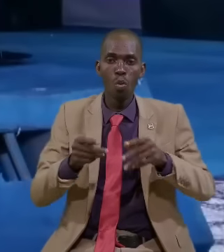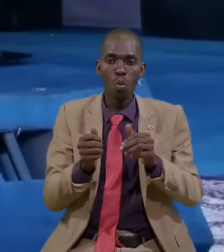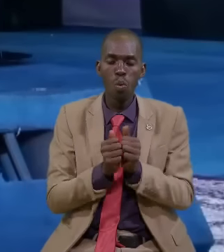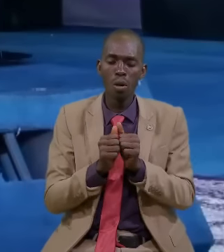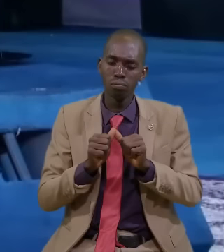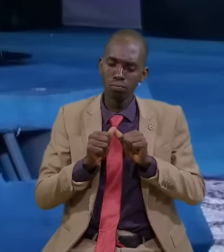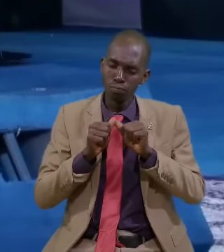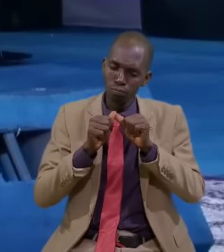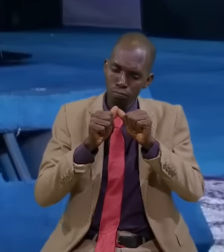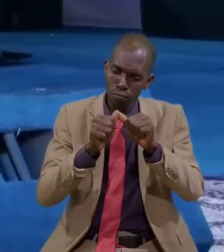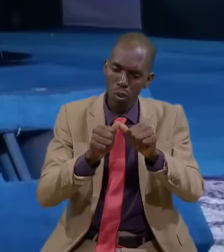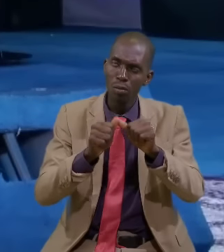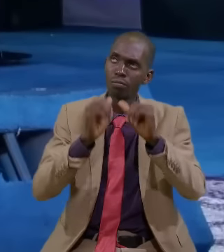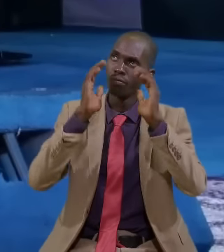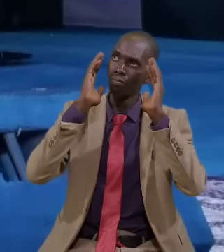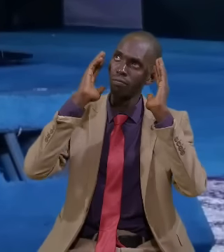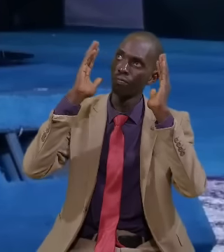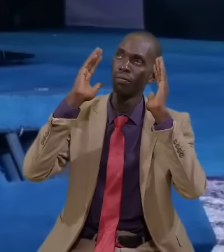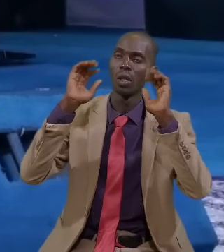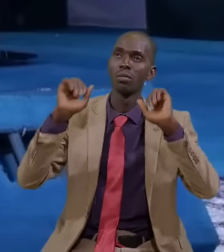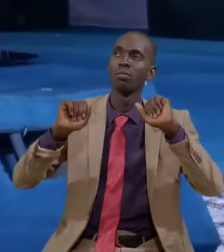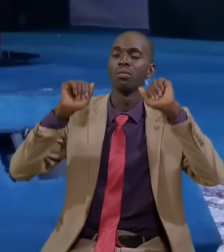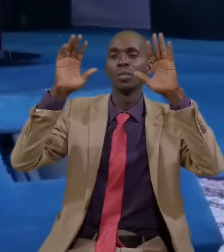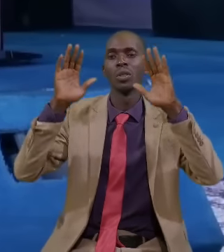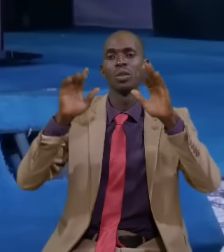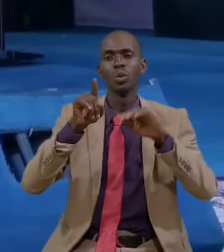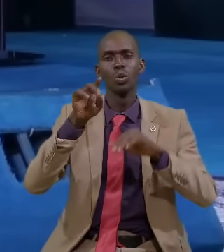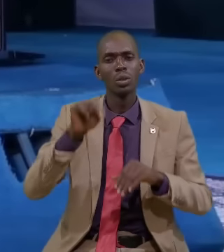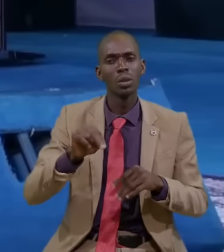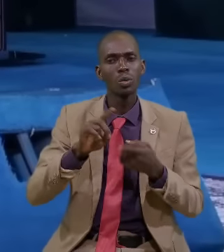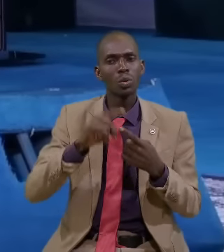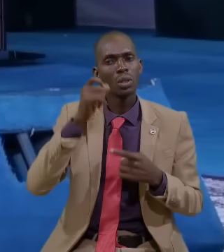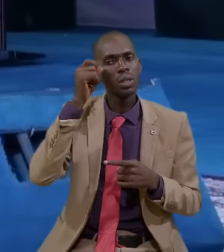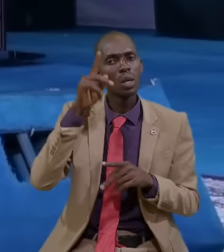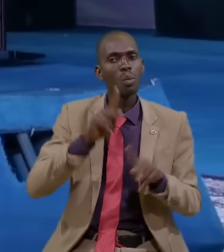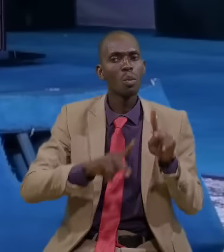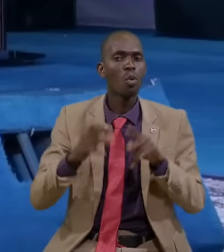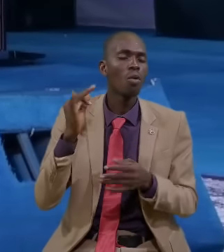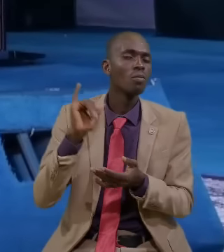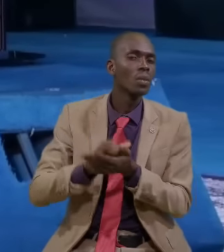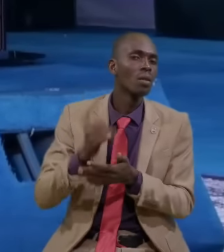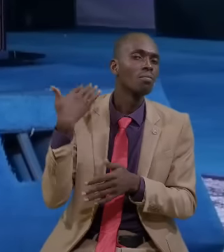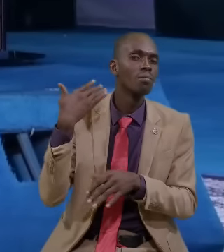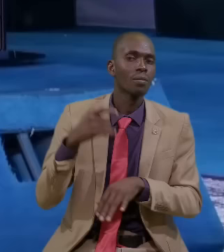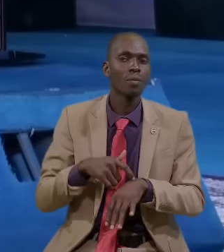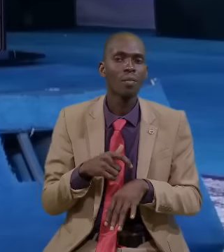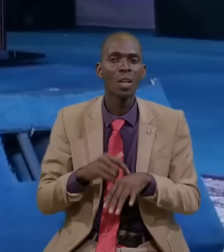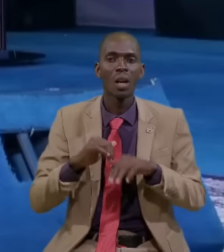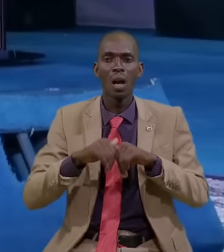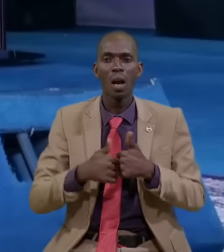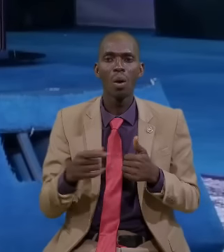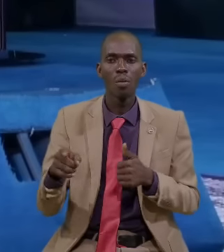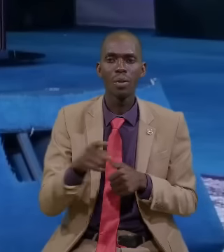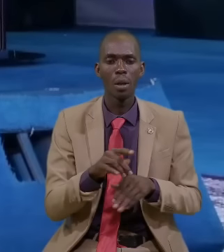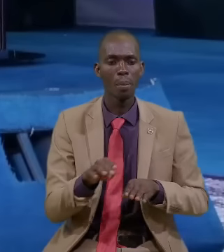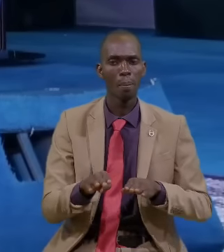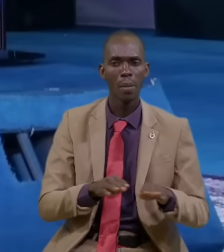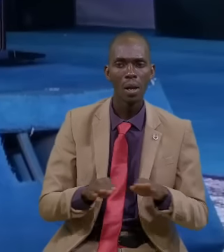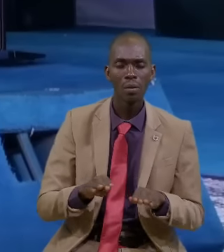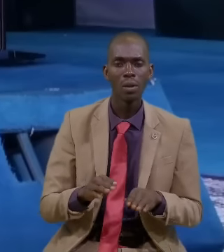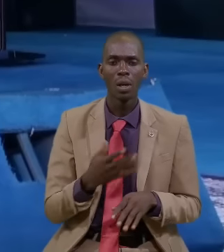to understand how the people of that time, how they behaved, how they reacted, how they